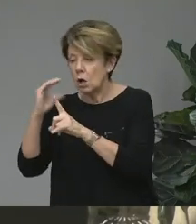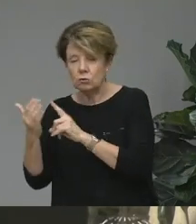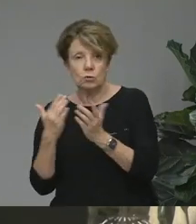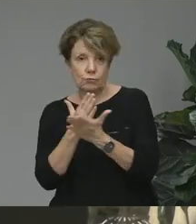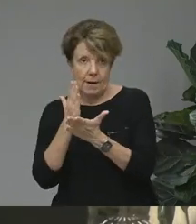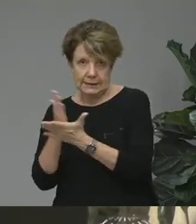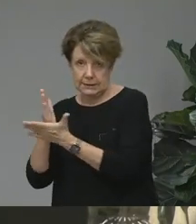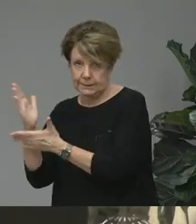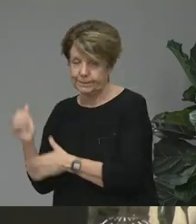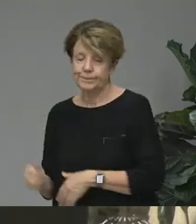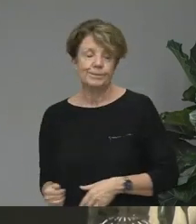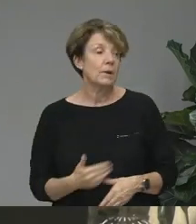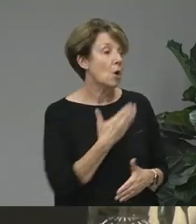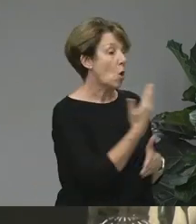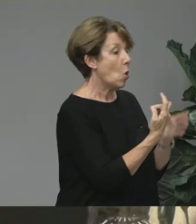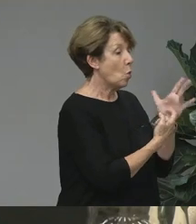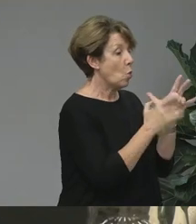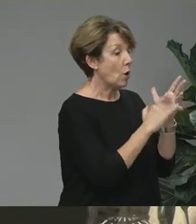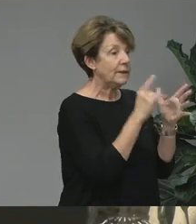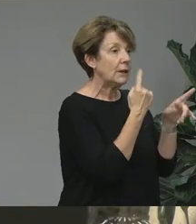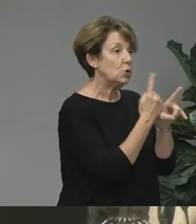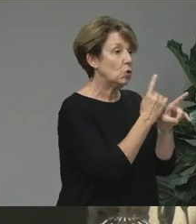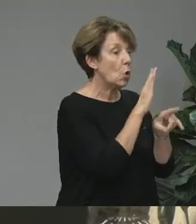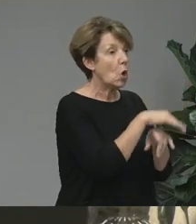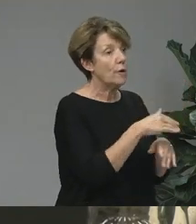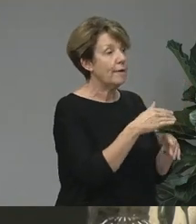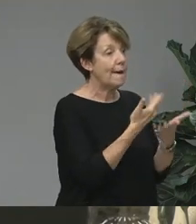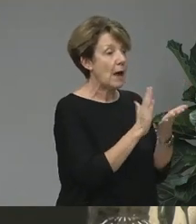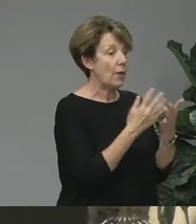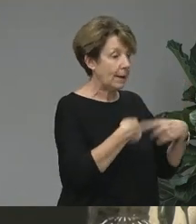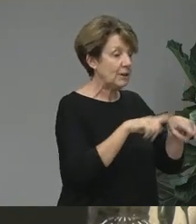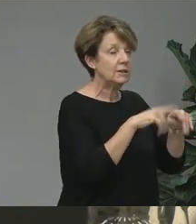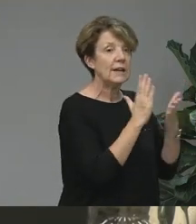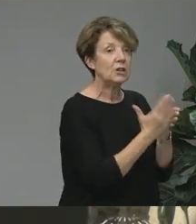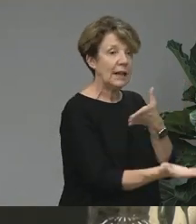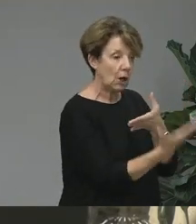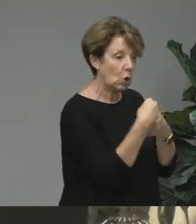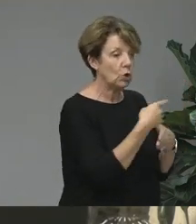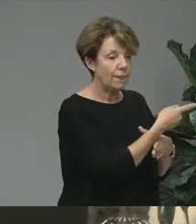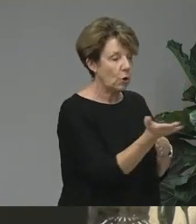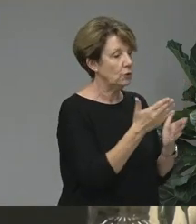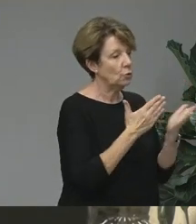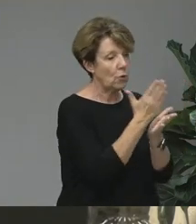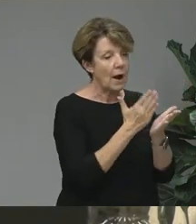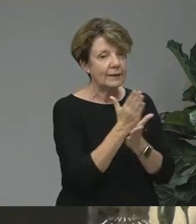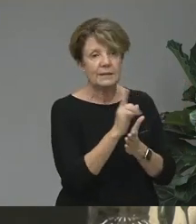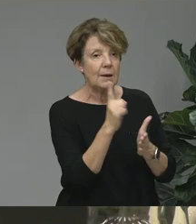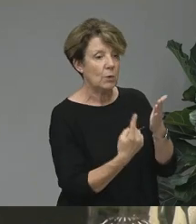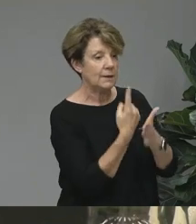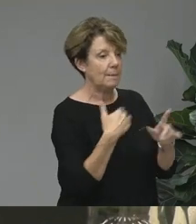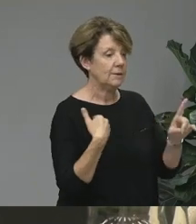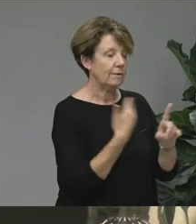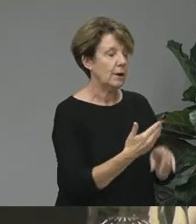you talk to how the Commission has proposed the inclusion of these rights and how far have you gone on this?